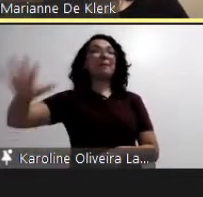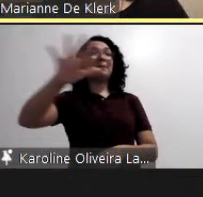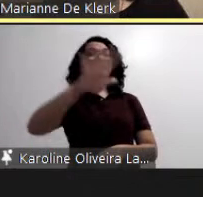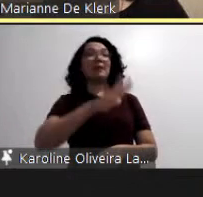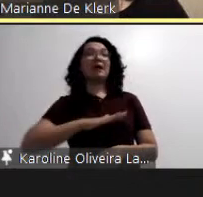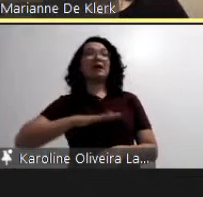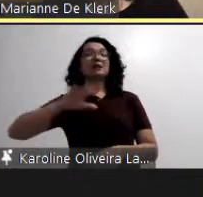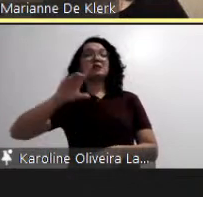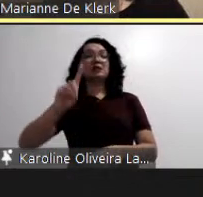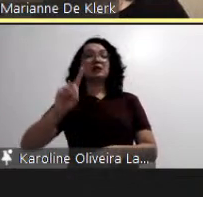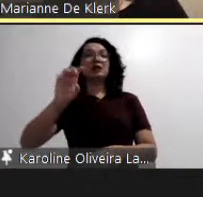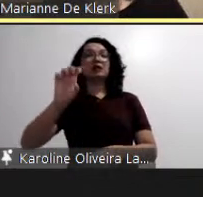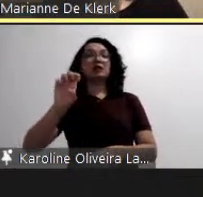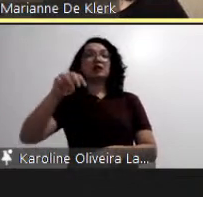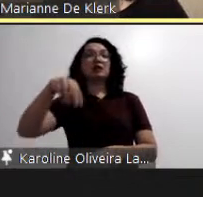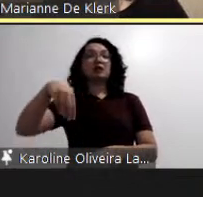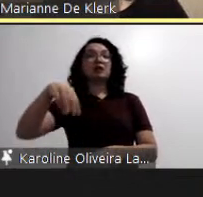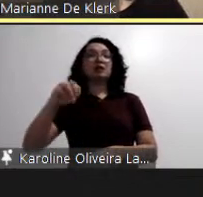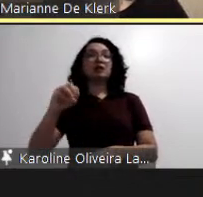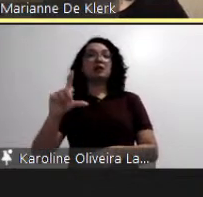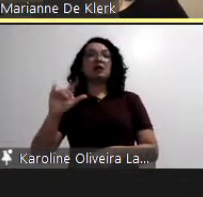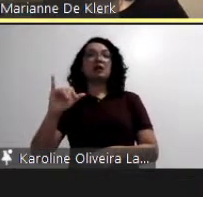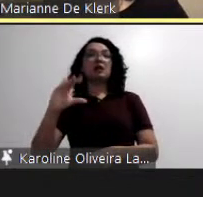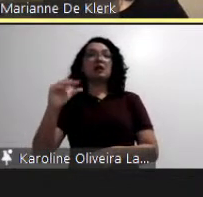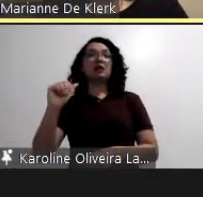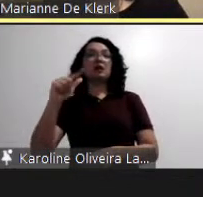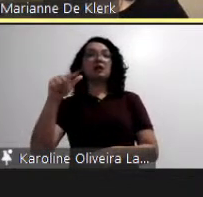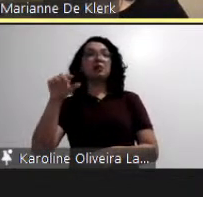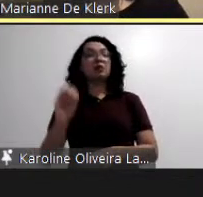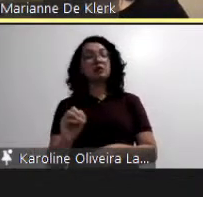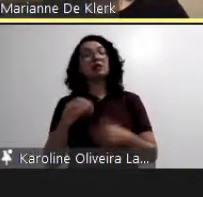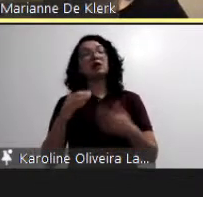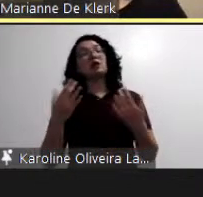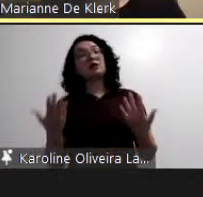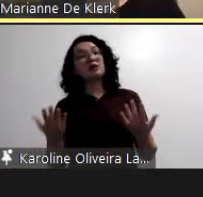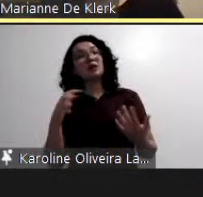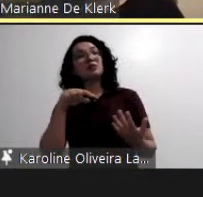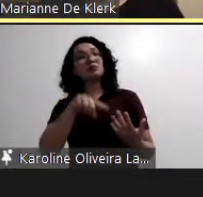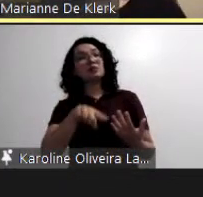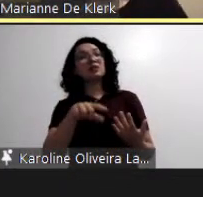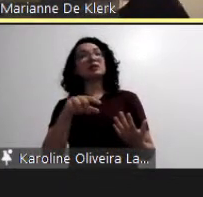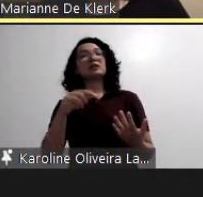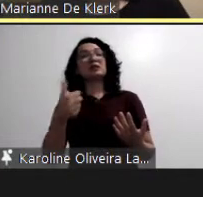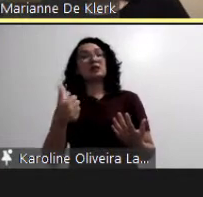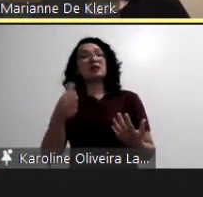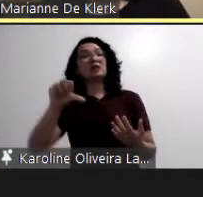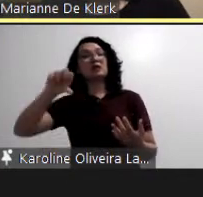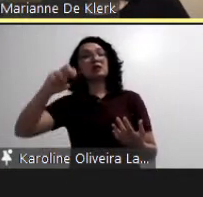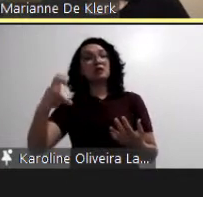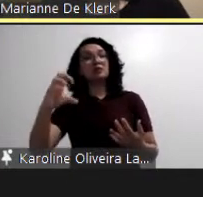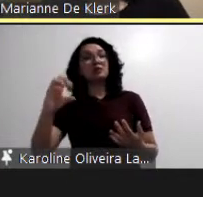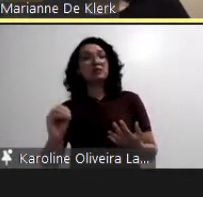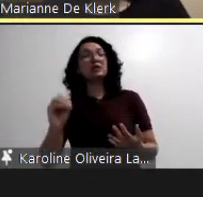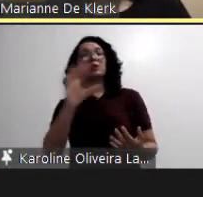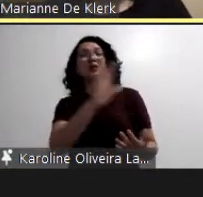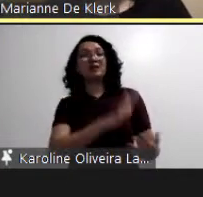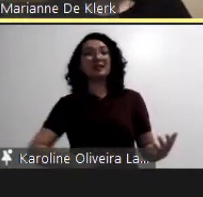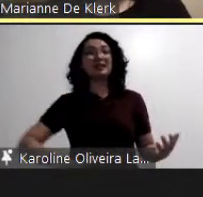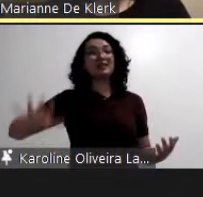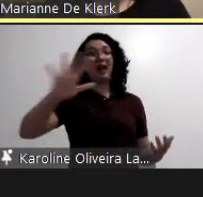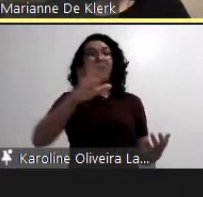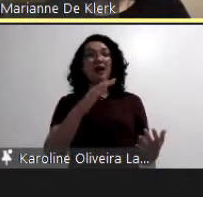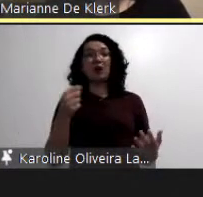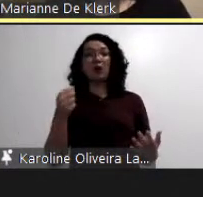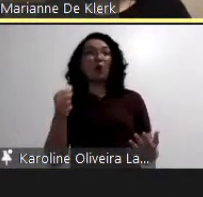by the 1950s, almost half this area was destroyed. Today, mostly the commercial areas remain, which you can see at the